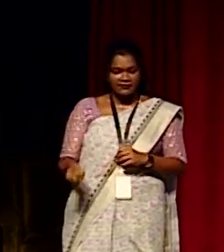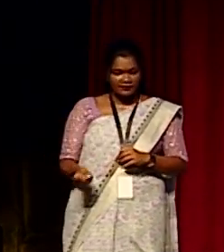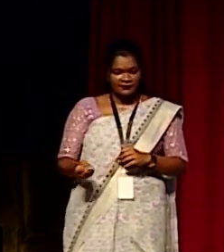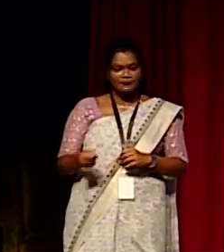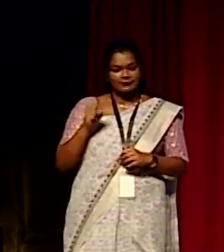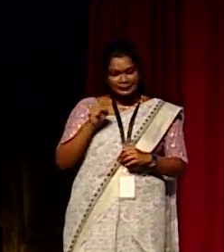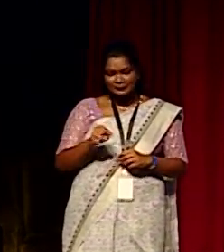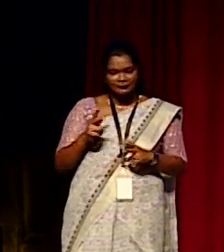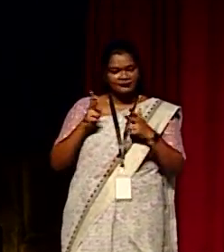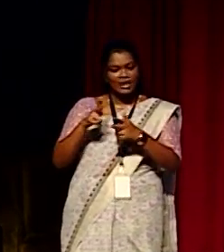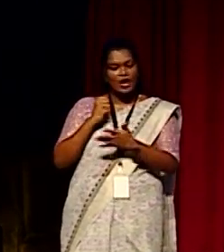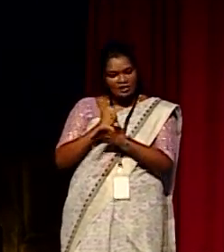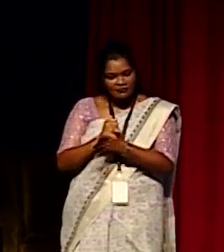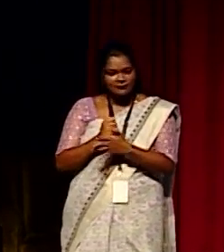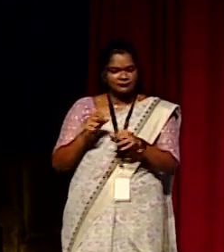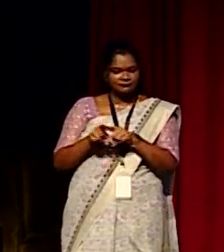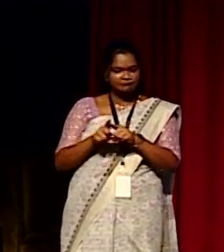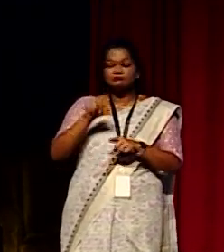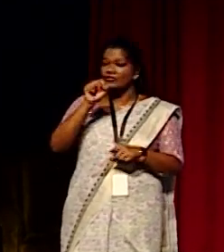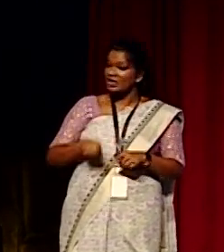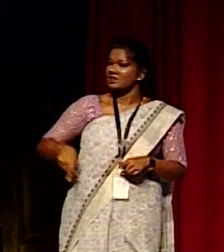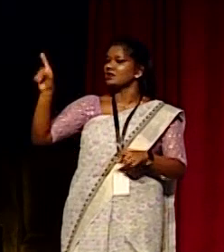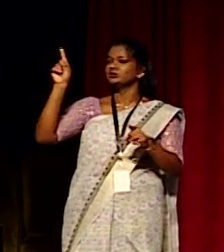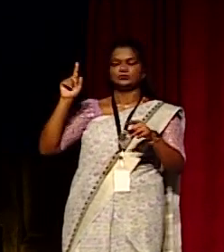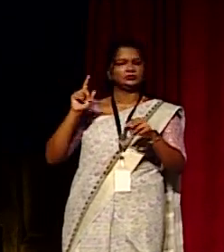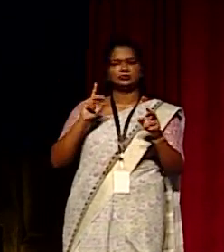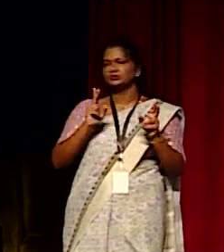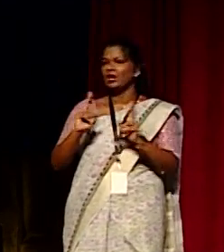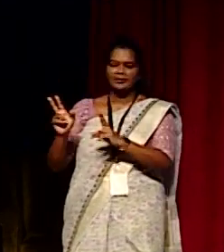BMVSS, conforms to the Bureau of Indian Standards